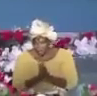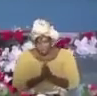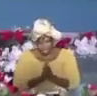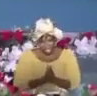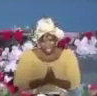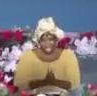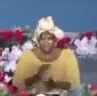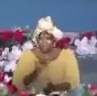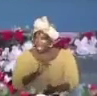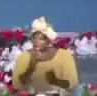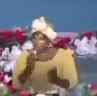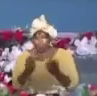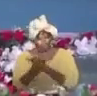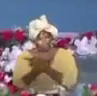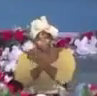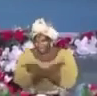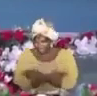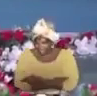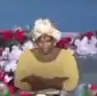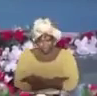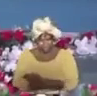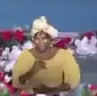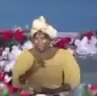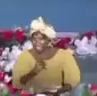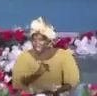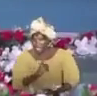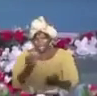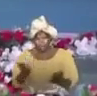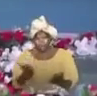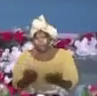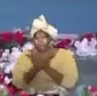the captain of your salvation.